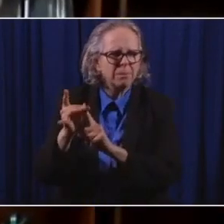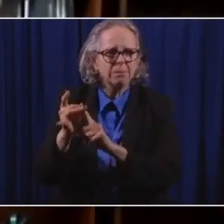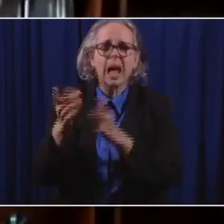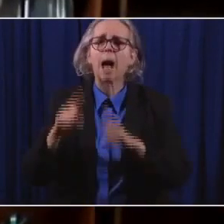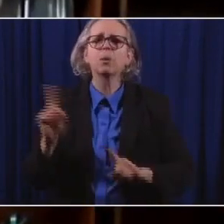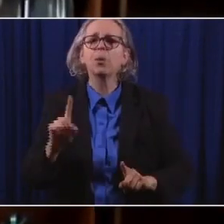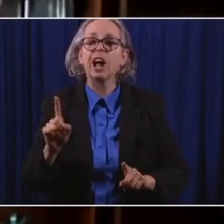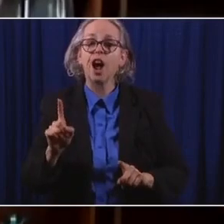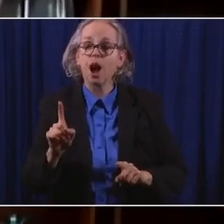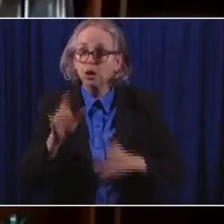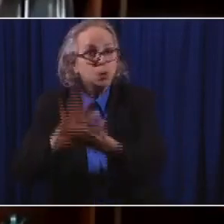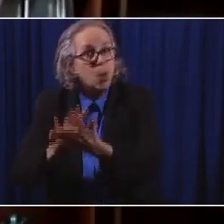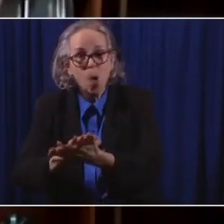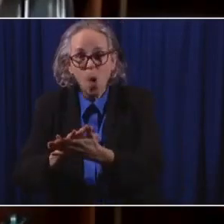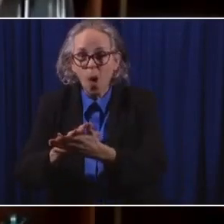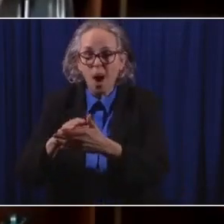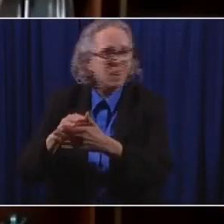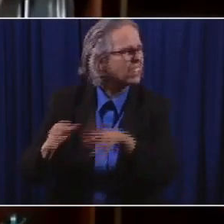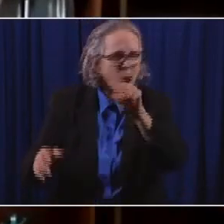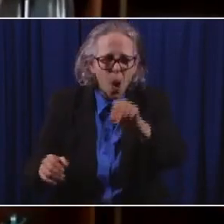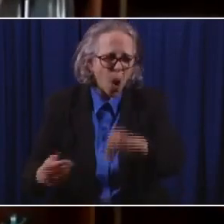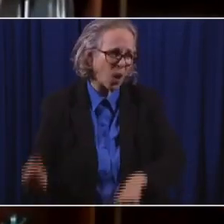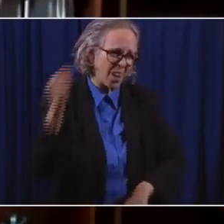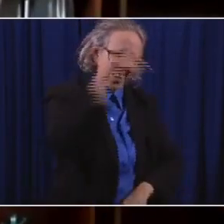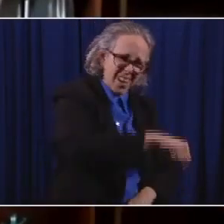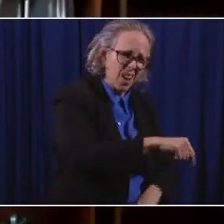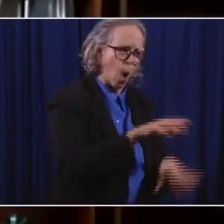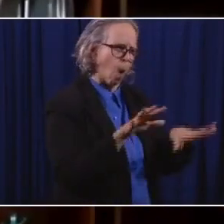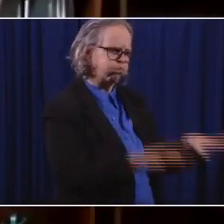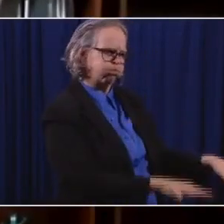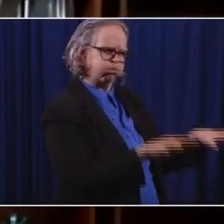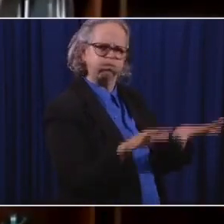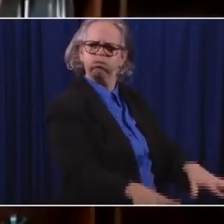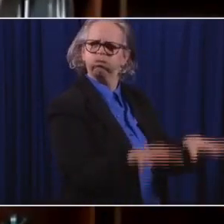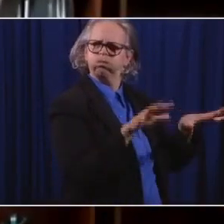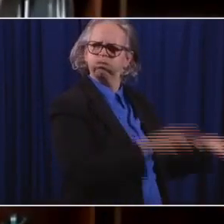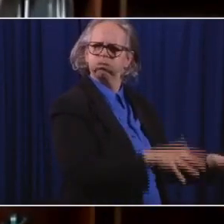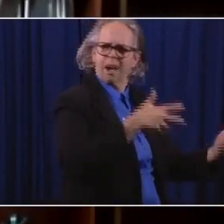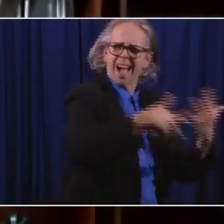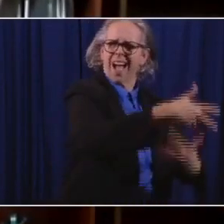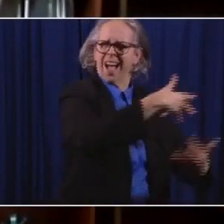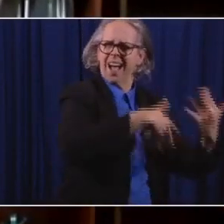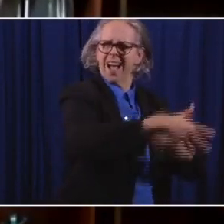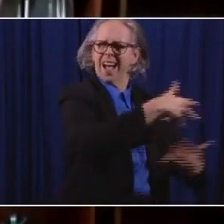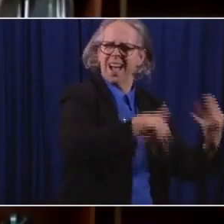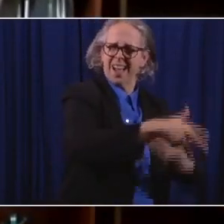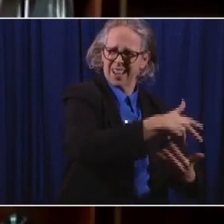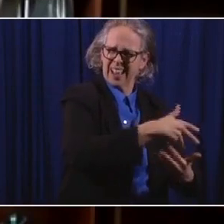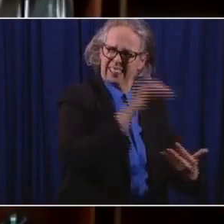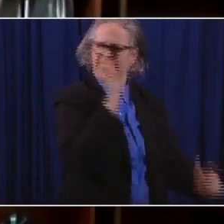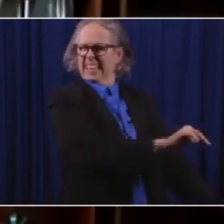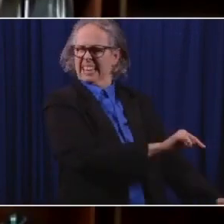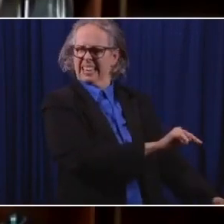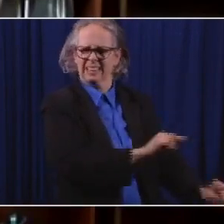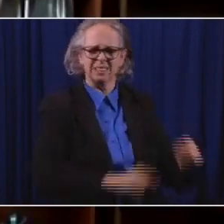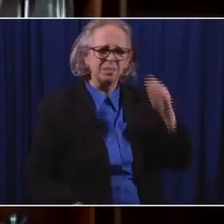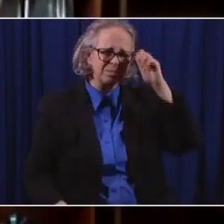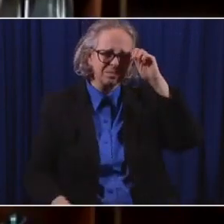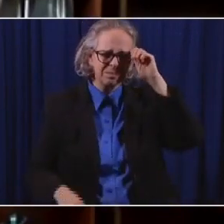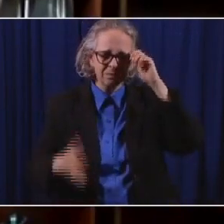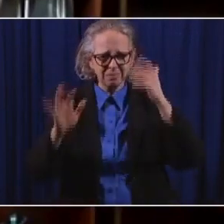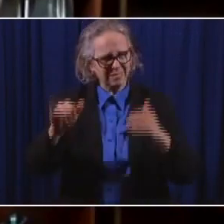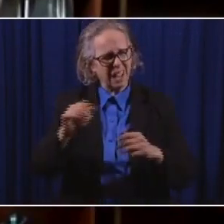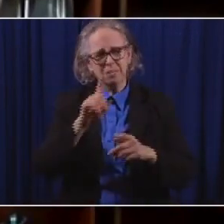of the messages that I think is important as we see this marked uptick throughout our community is that we really need to